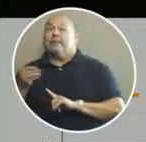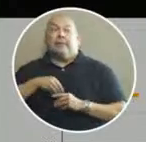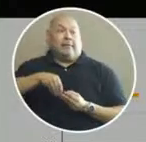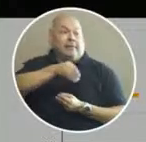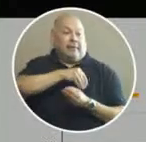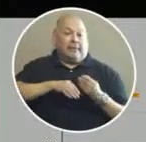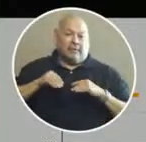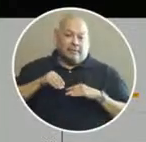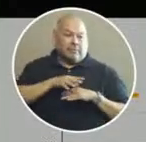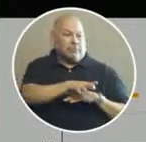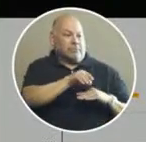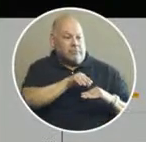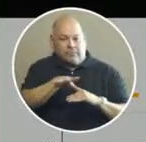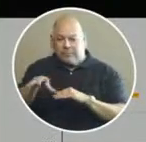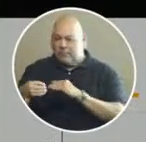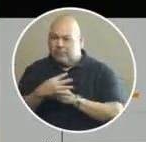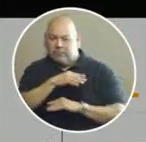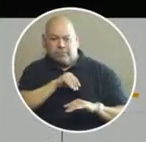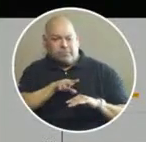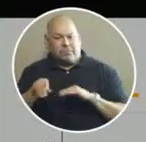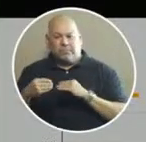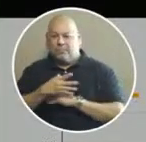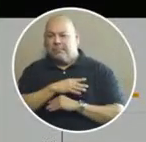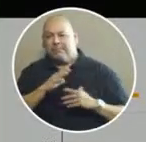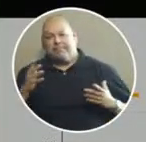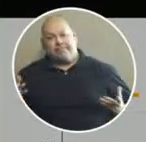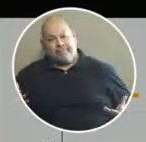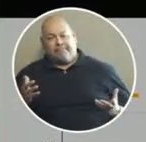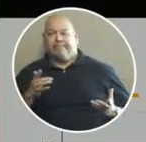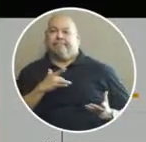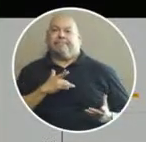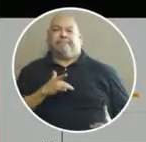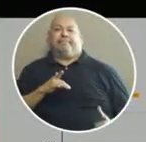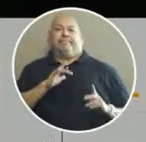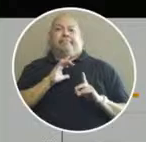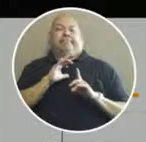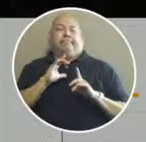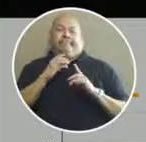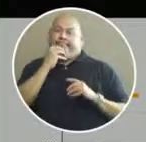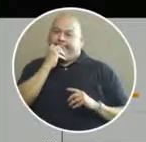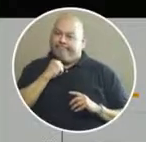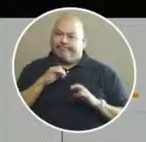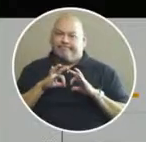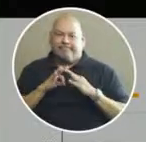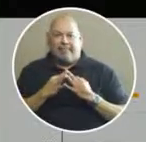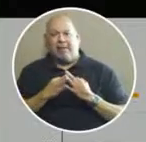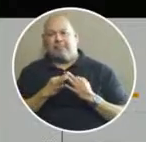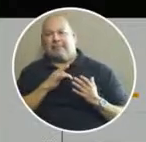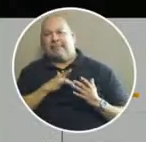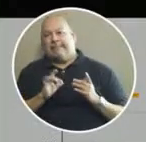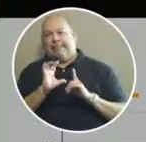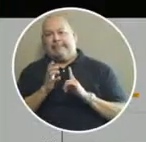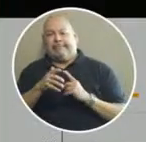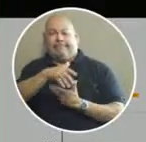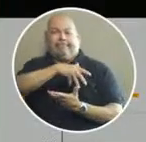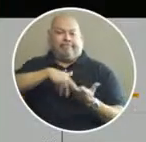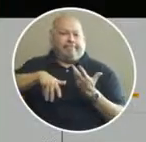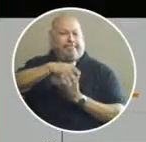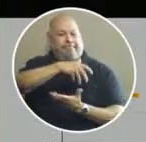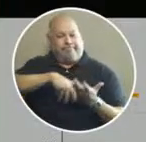family. We know that our community is built on love and is built on family values, but at the same time, we need